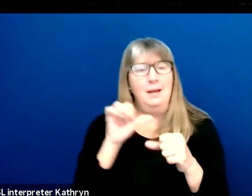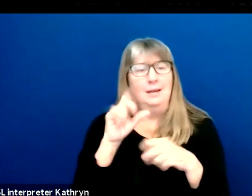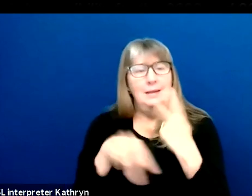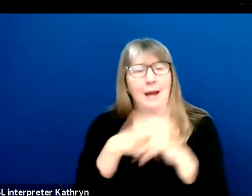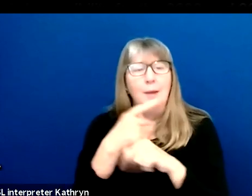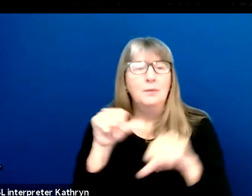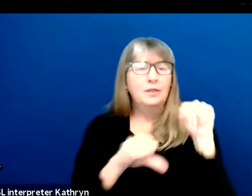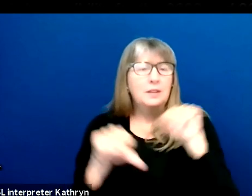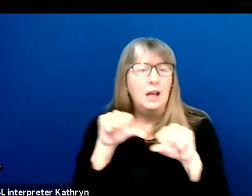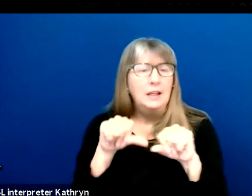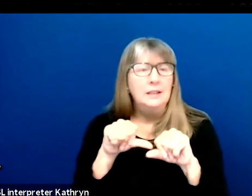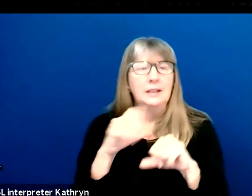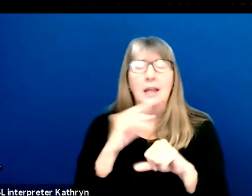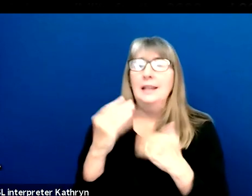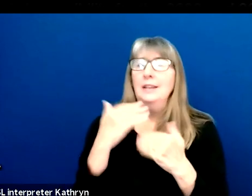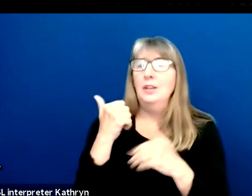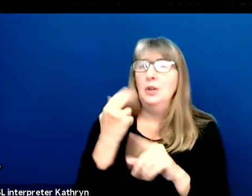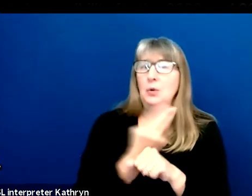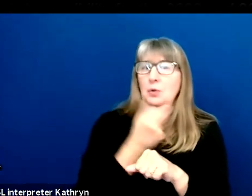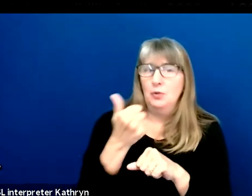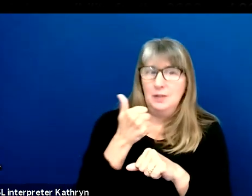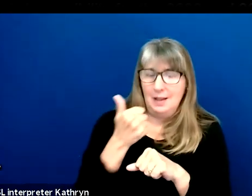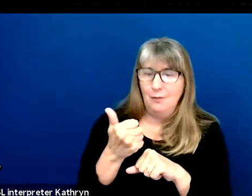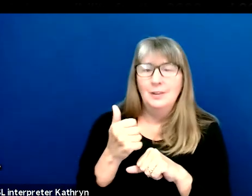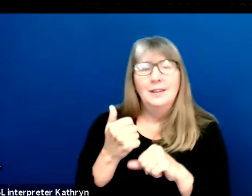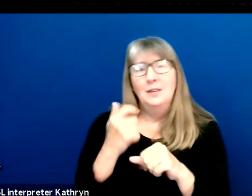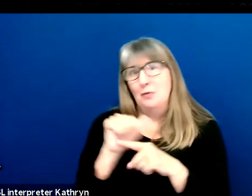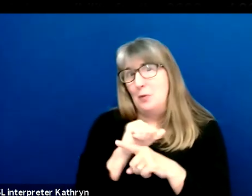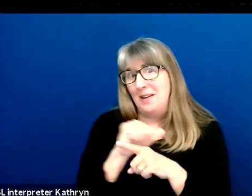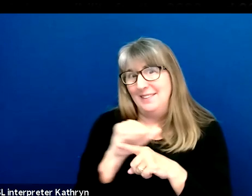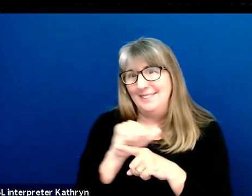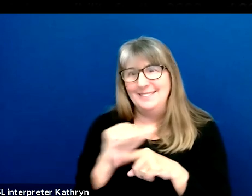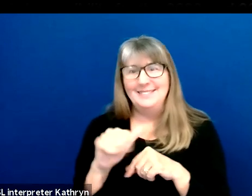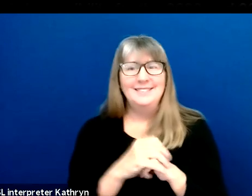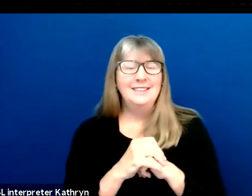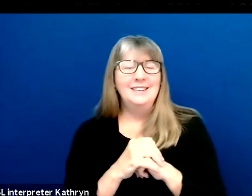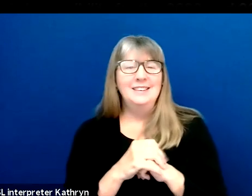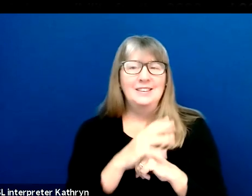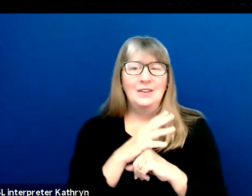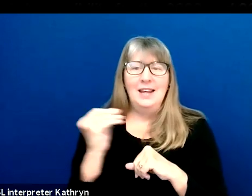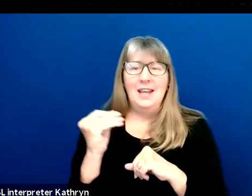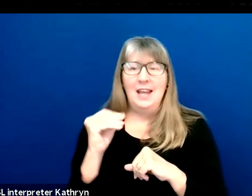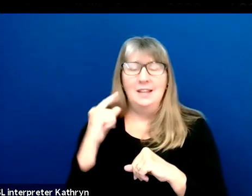Easy to use yourself as a guinea pig. And I used Audacity for any additional audio processing. That is a free